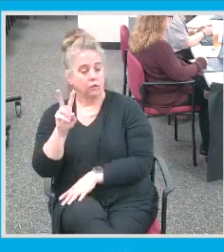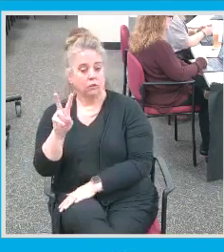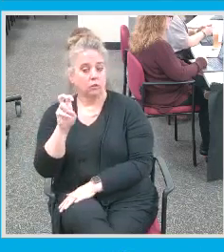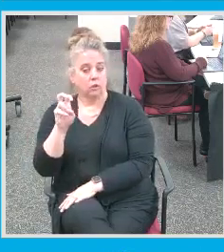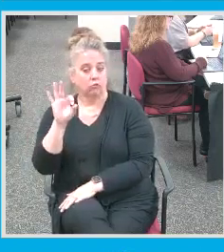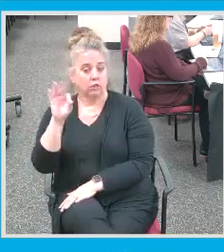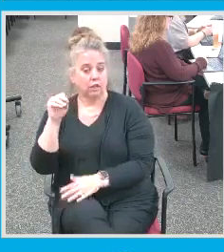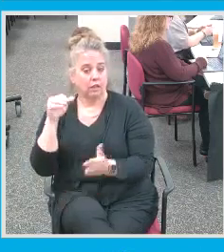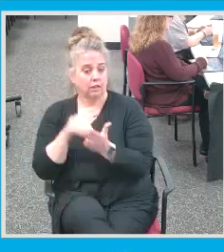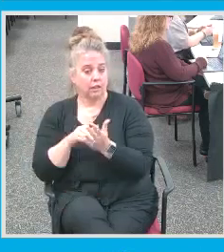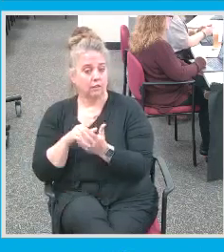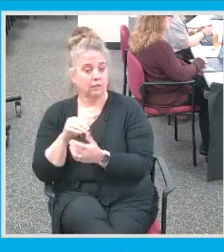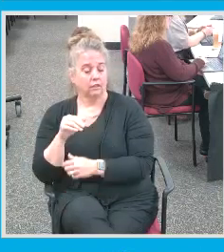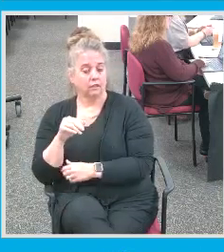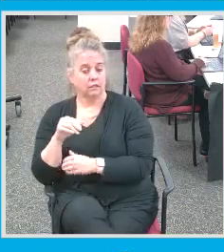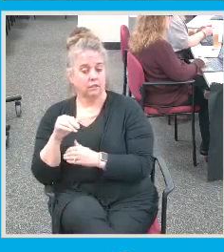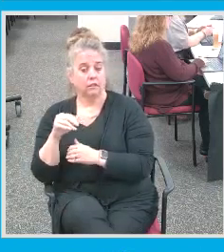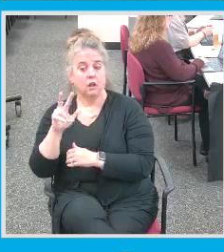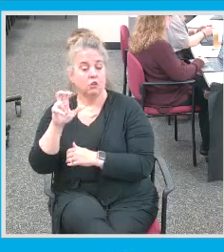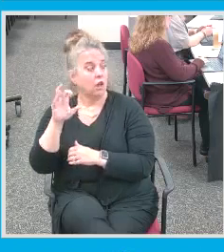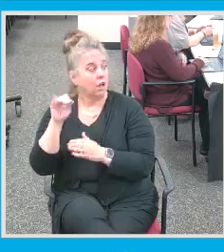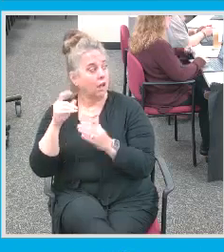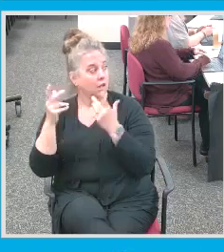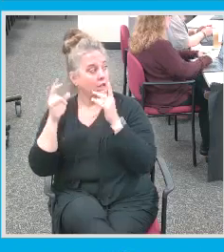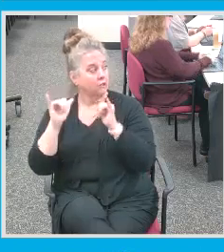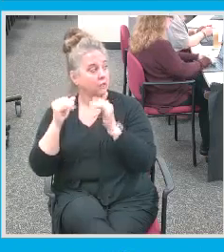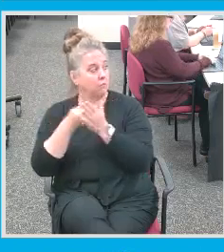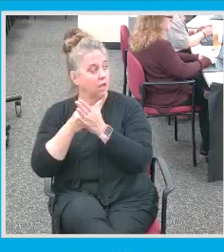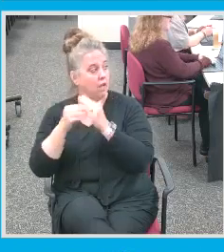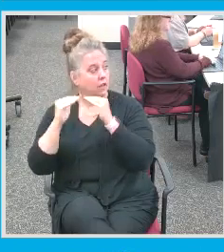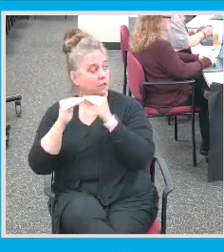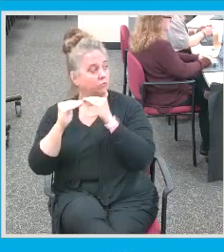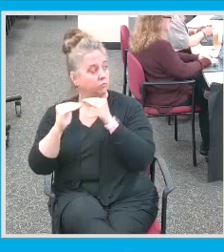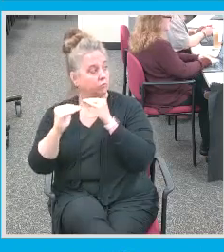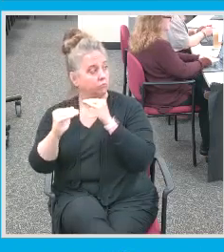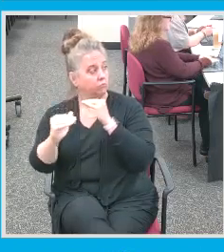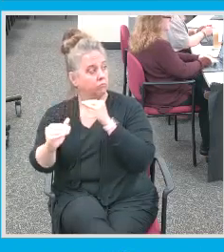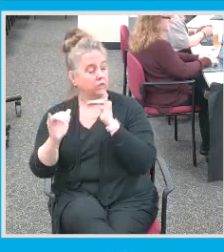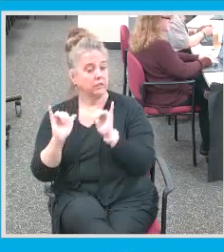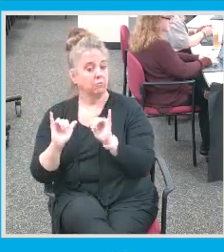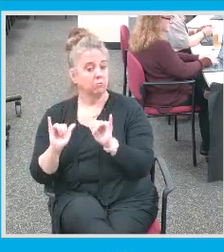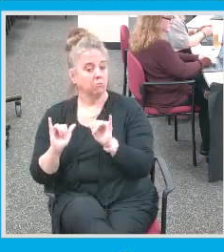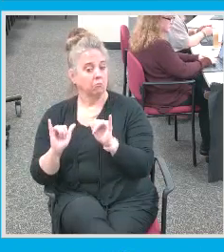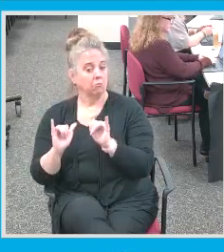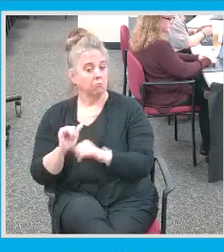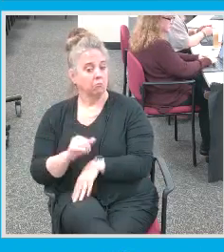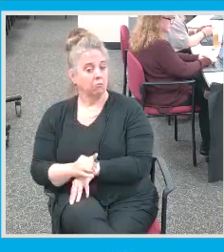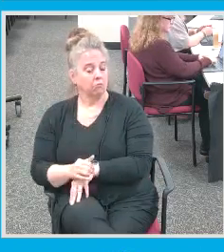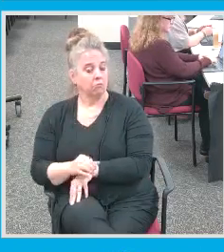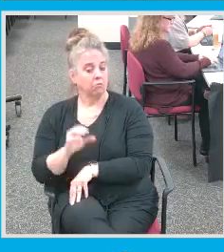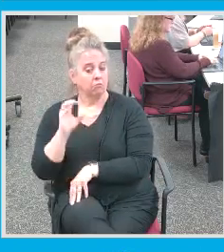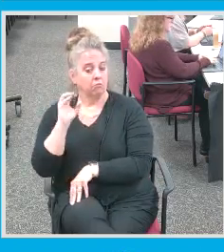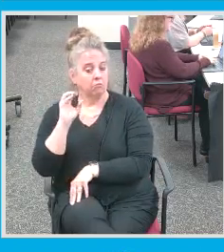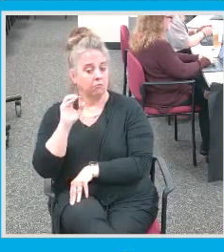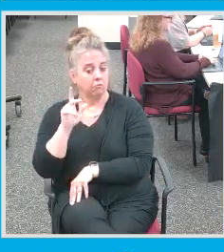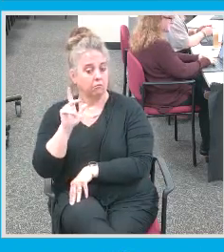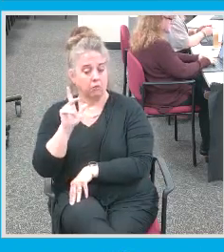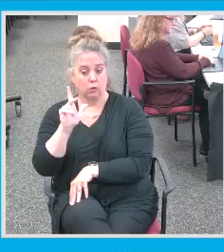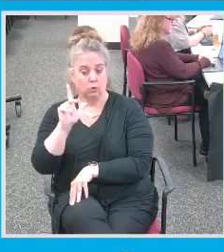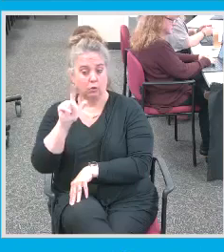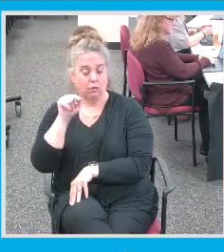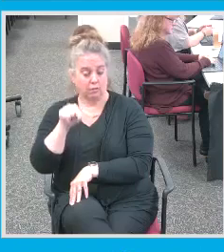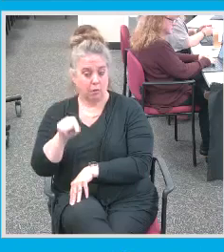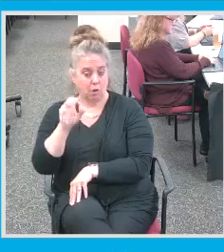$290,375. Indirect rate is a negotiated rate at 23.06%, and this grant funds 3.5 full-time